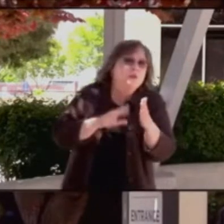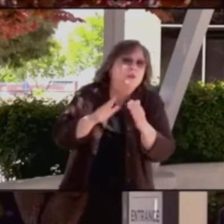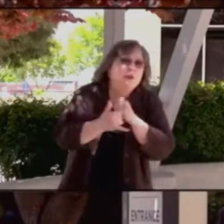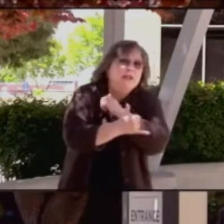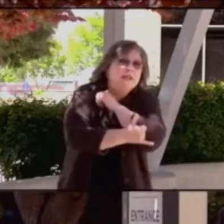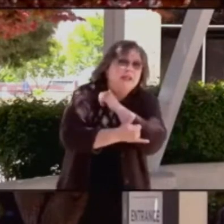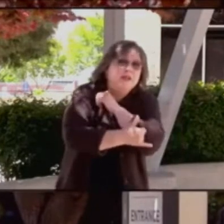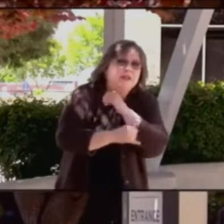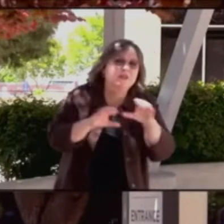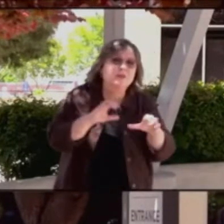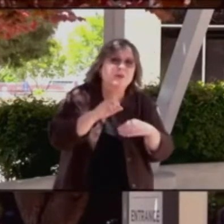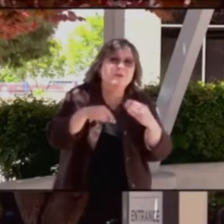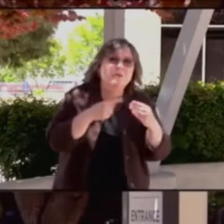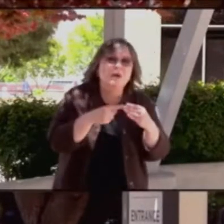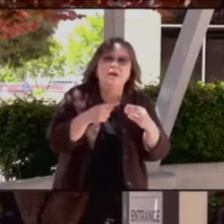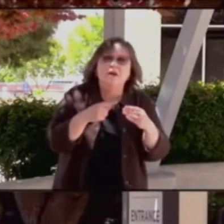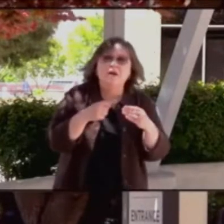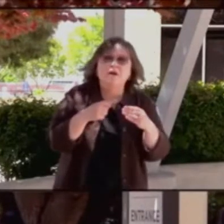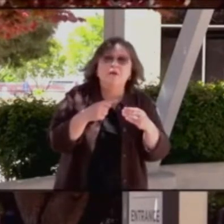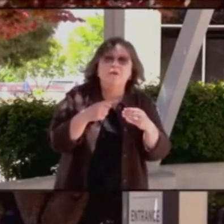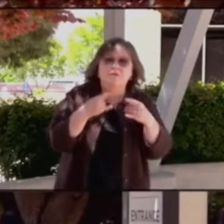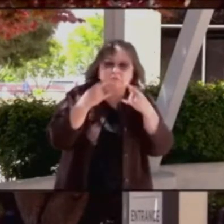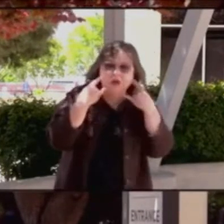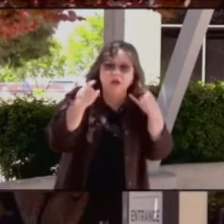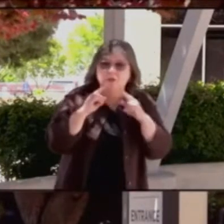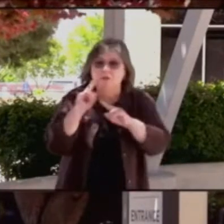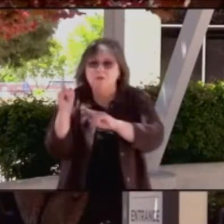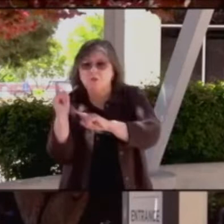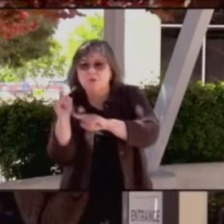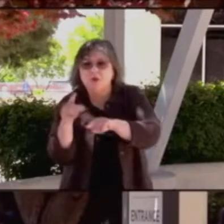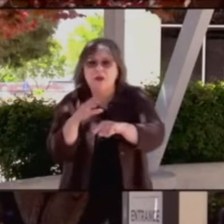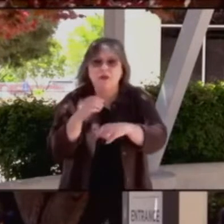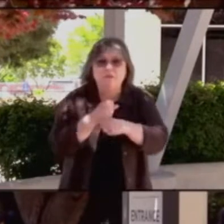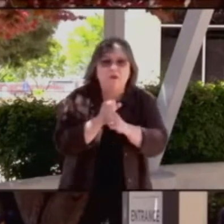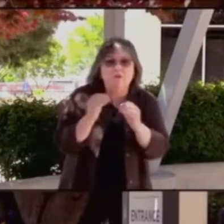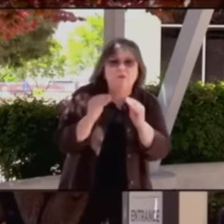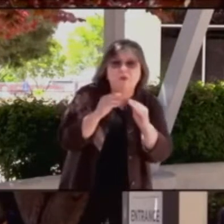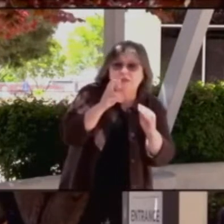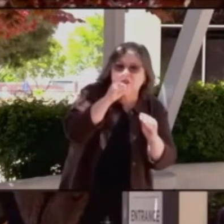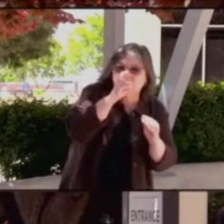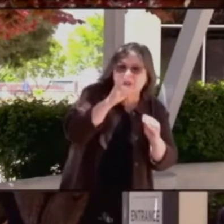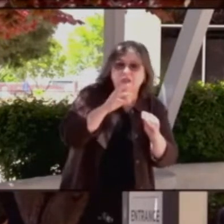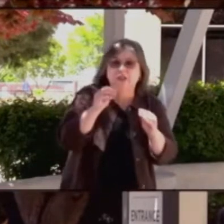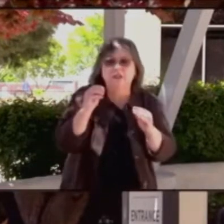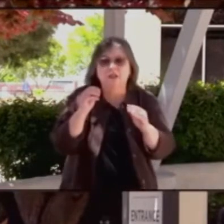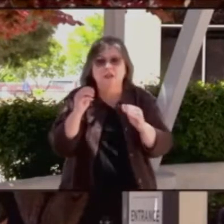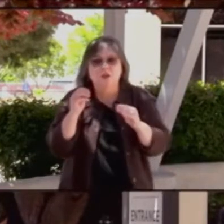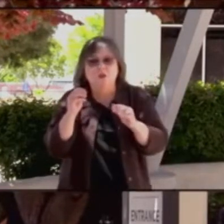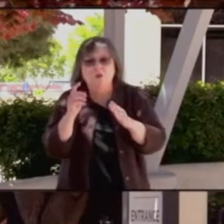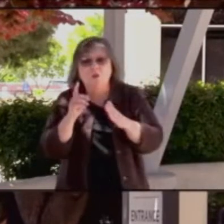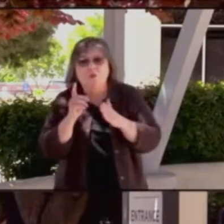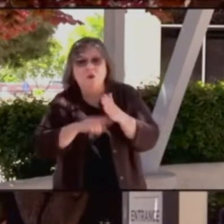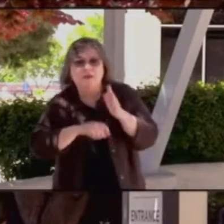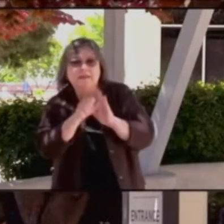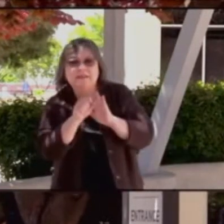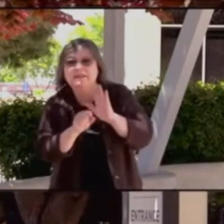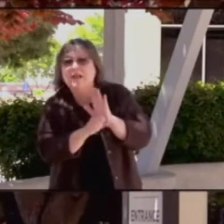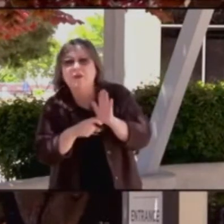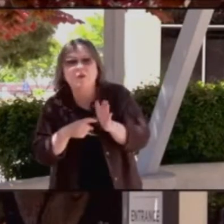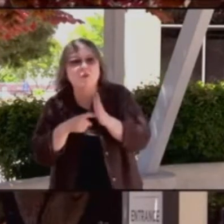the mask order or be a little bit more strict? Anything going to change compared to what the actual state is going to